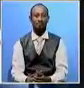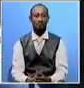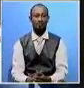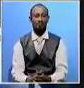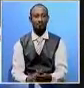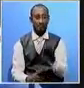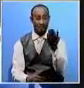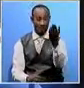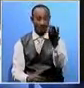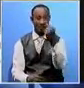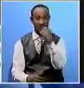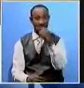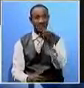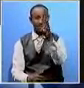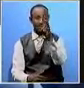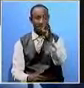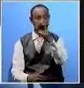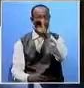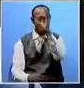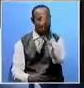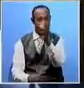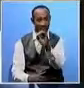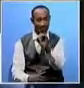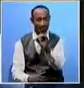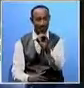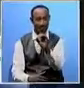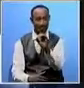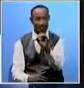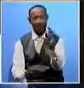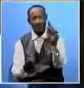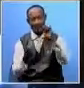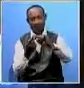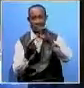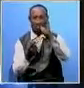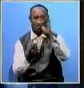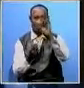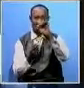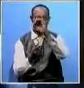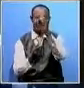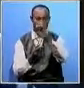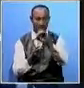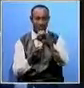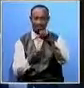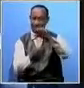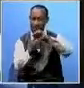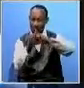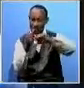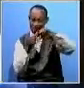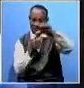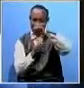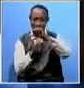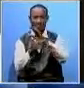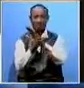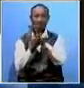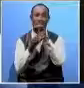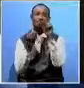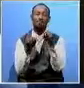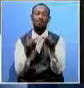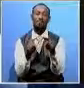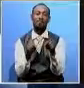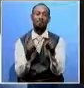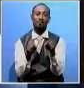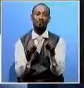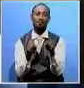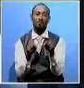60%, in fact, even up to about 80%, when you go around this country, you find